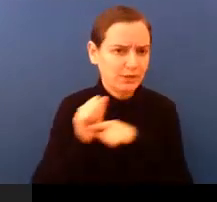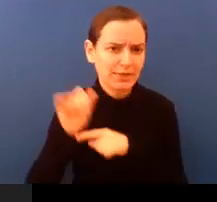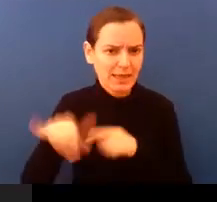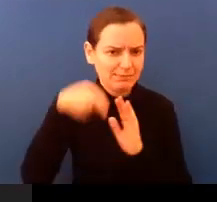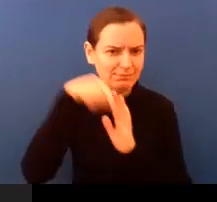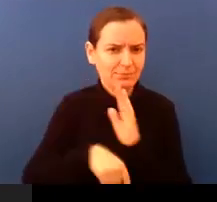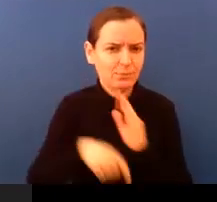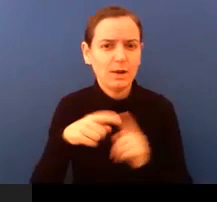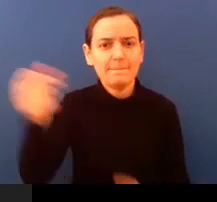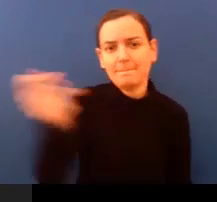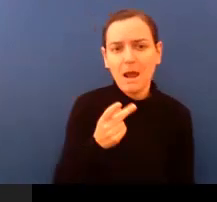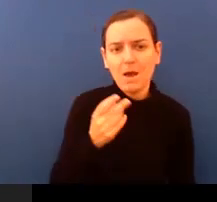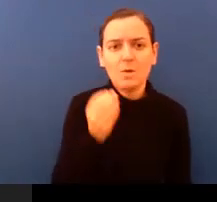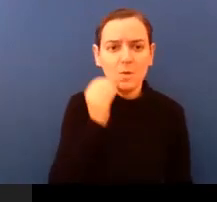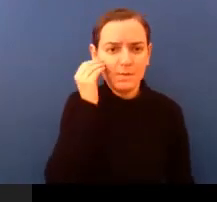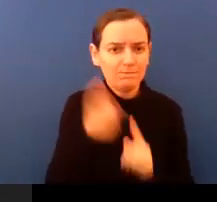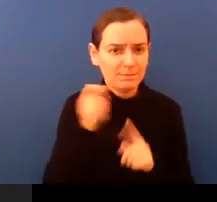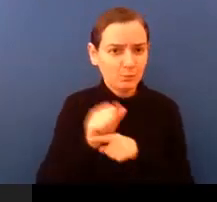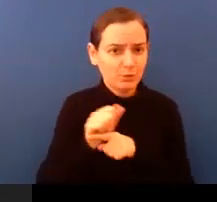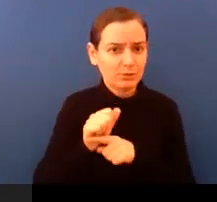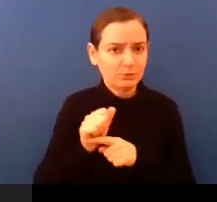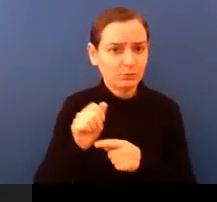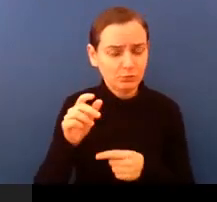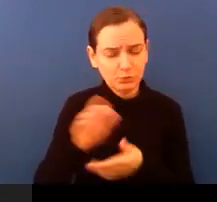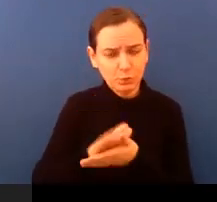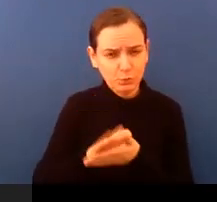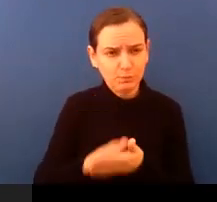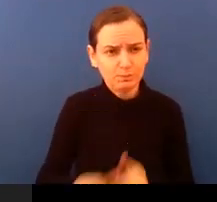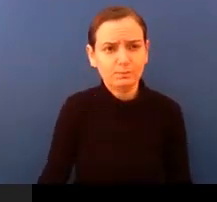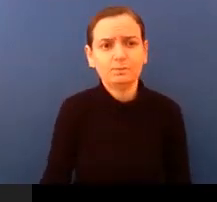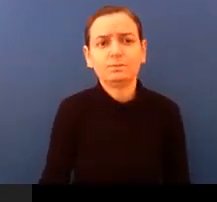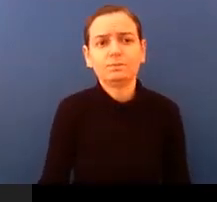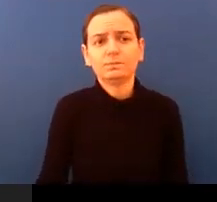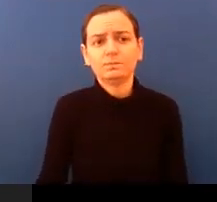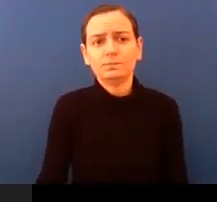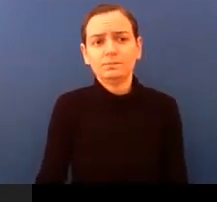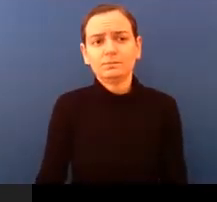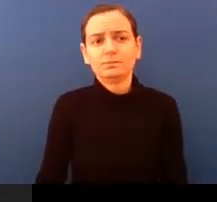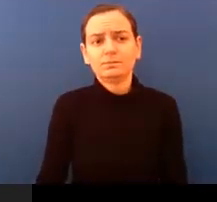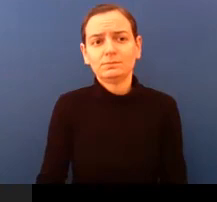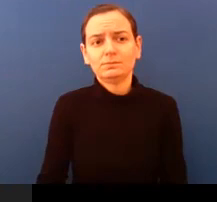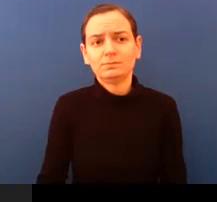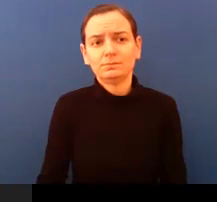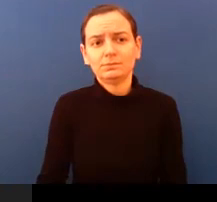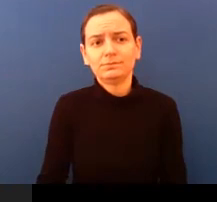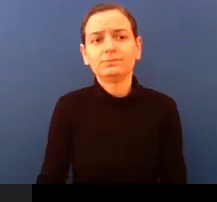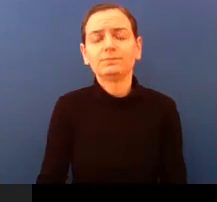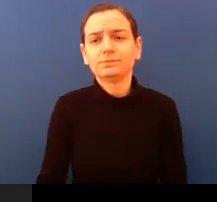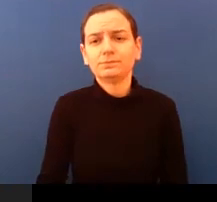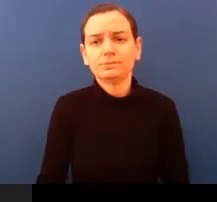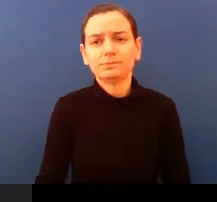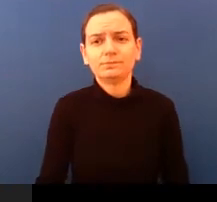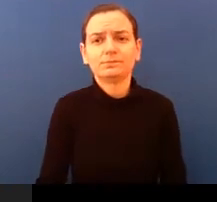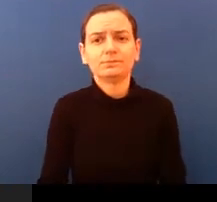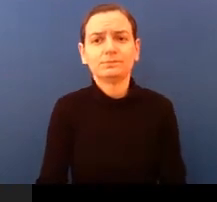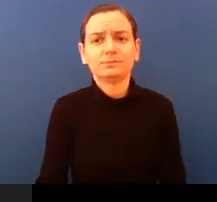had dogs that have gotten sick at work and a person doesn't have their cane and they have to get home. So you really need